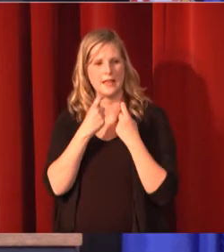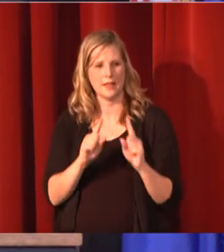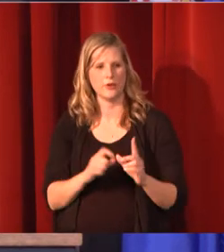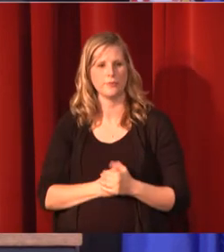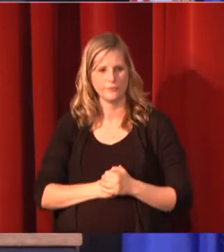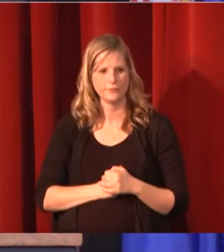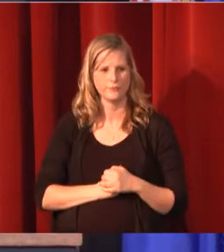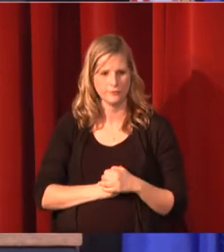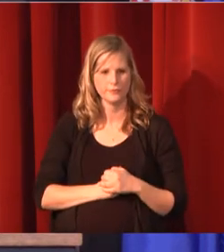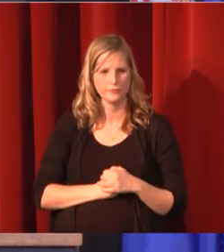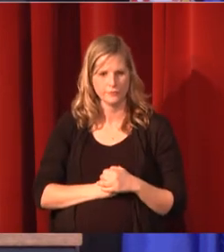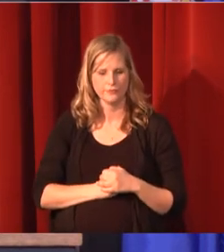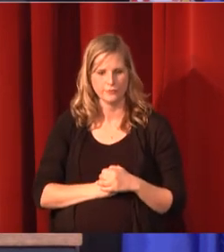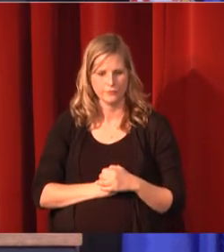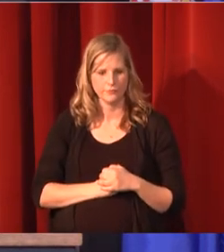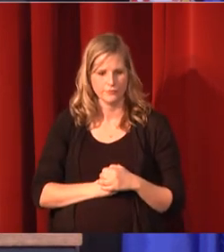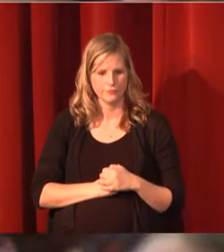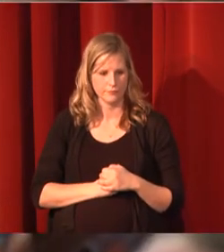I